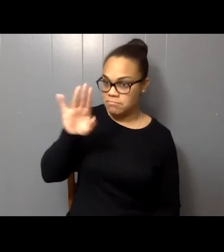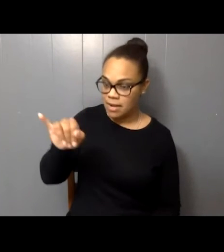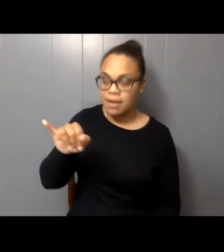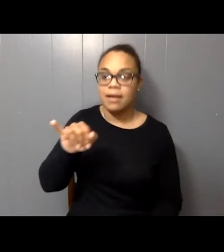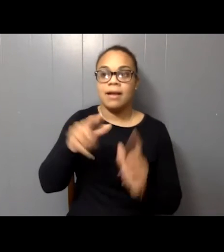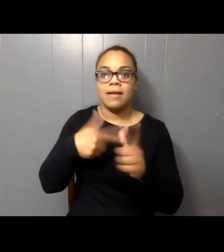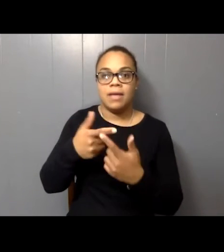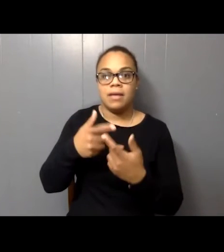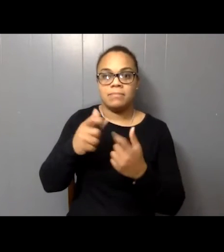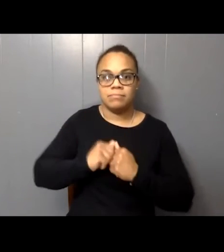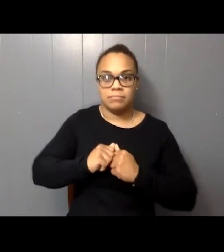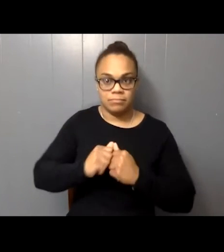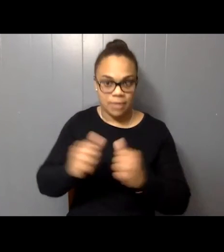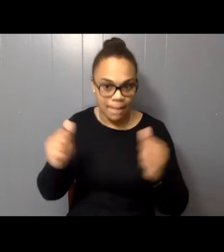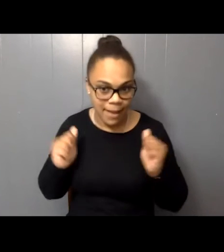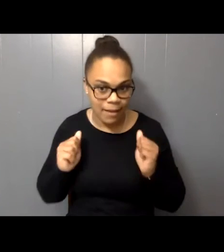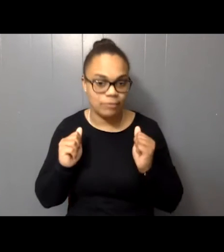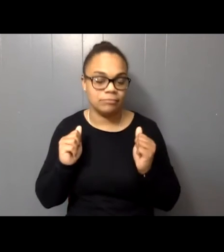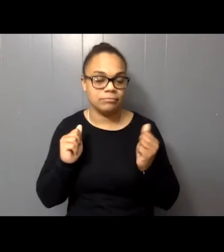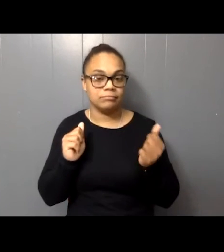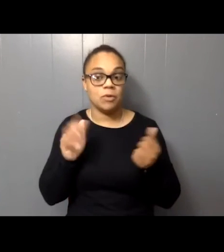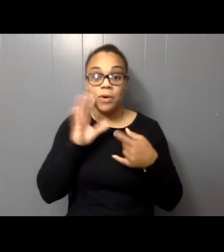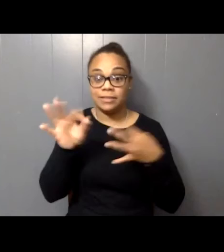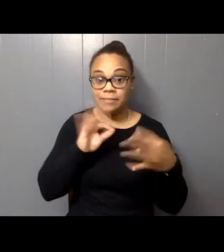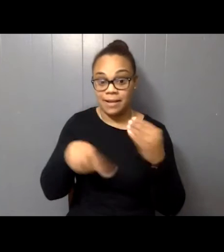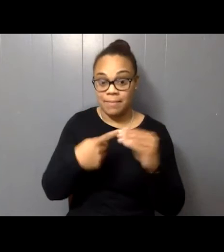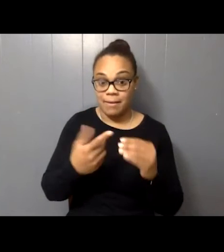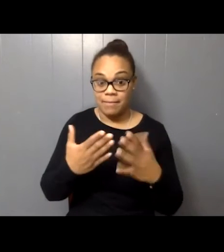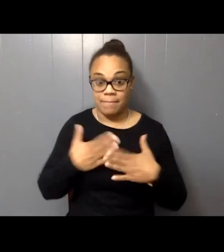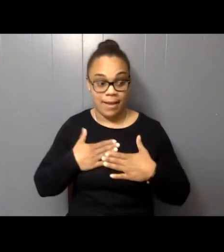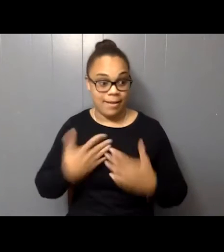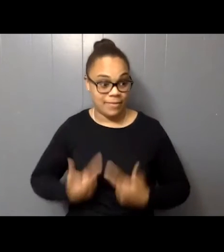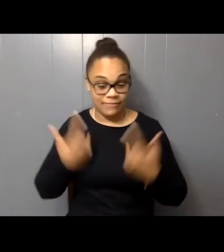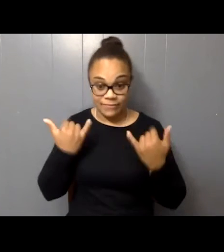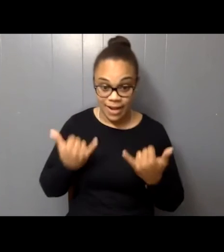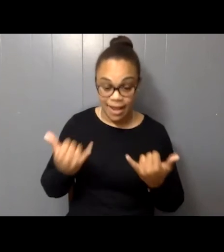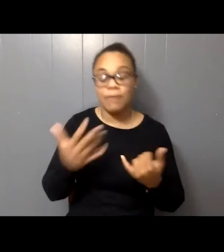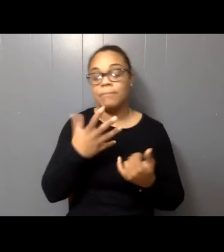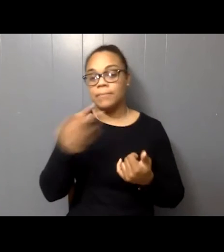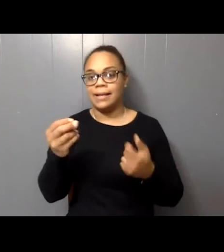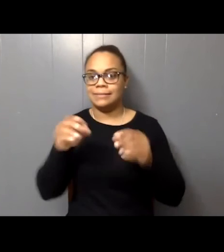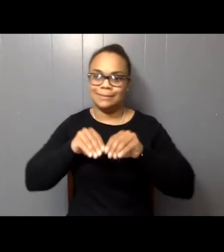and then where I am now. And then I'm going to talk about like spreading awareness and being an ally.